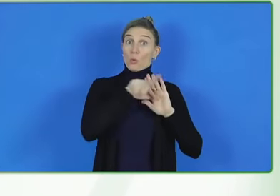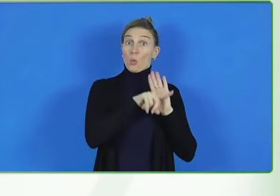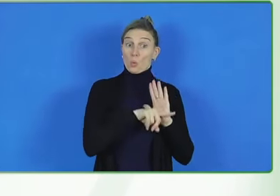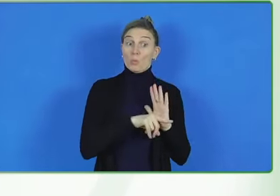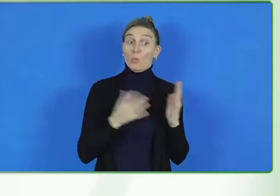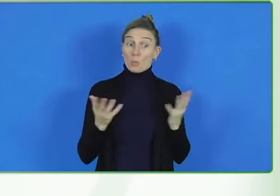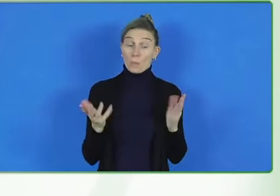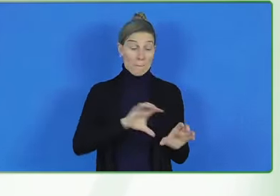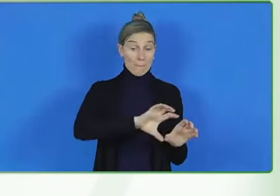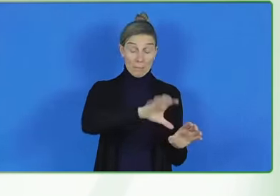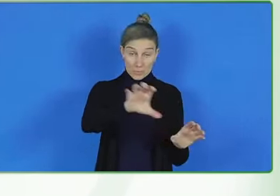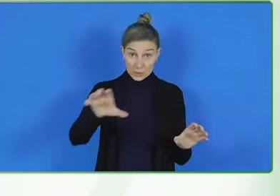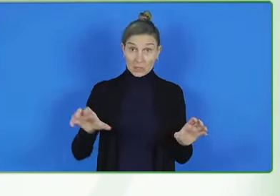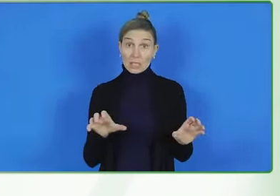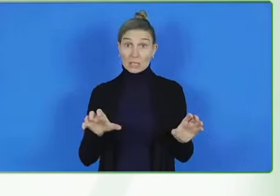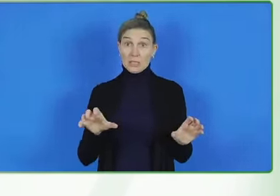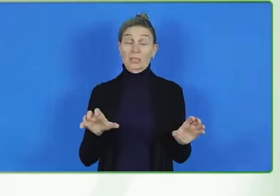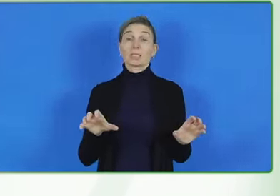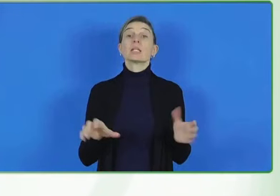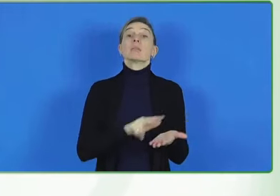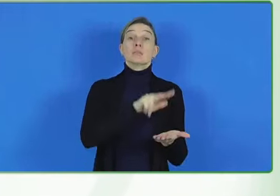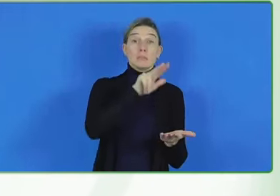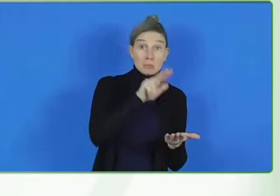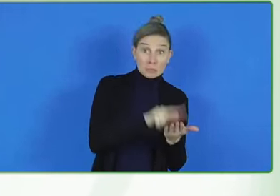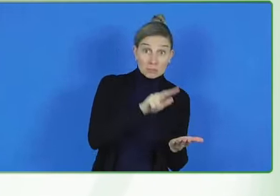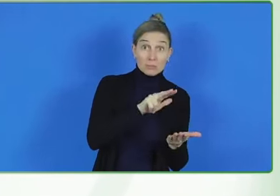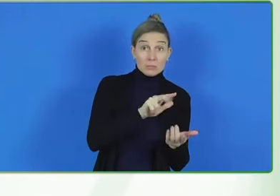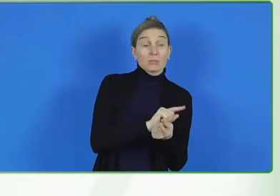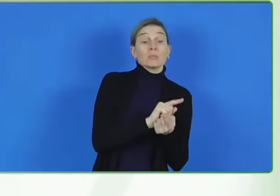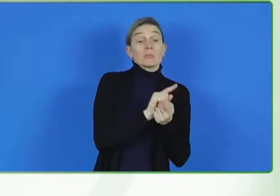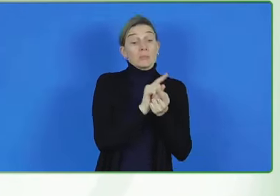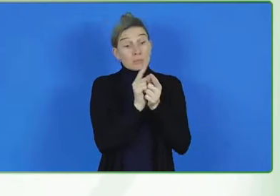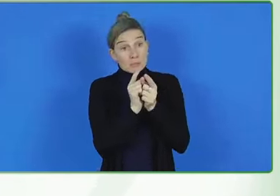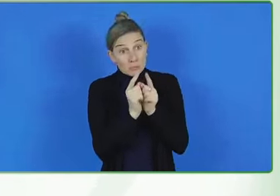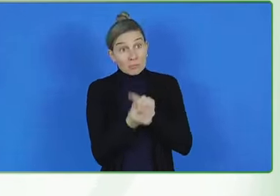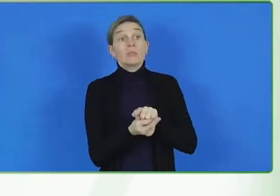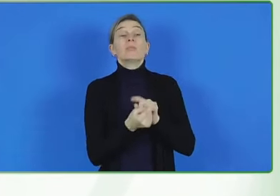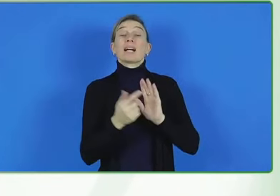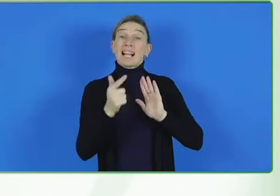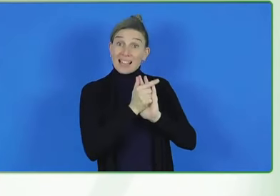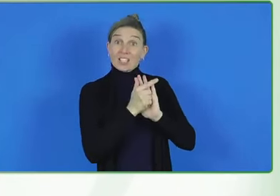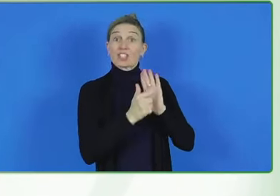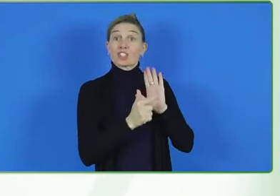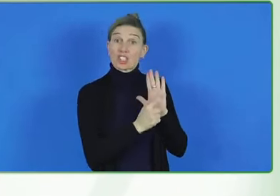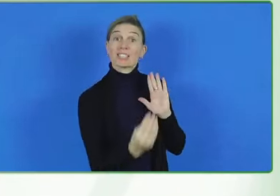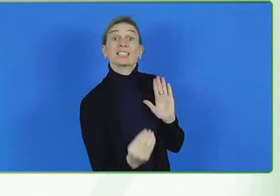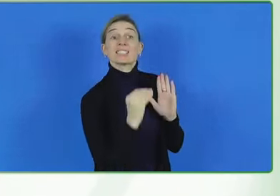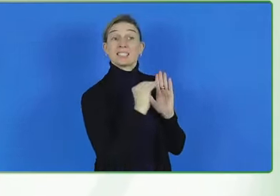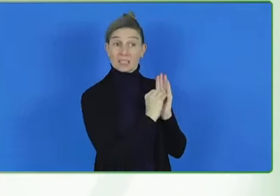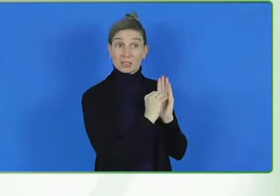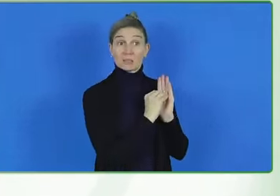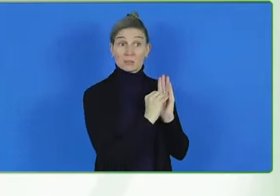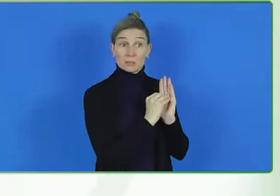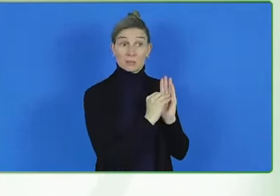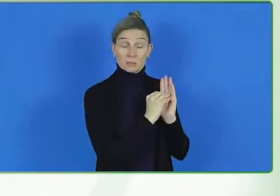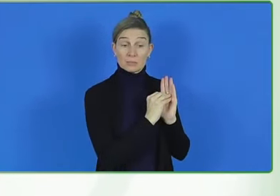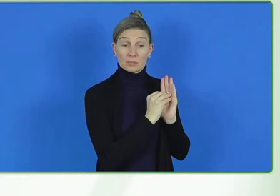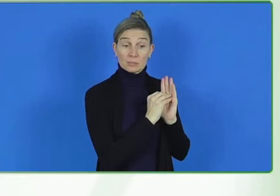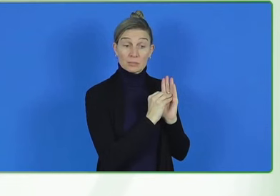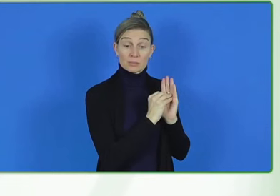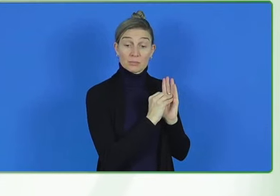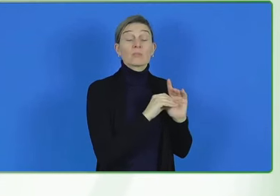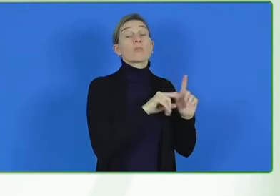states as regulations or legislation, and should also be voluntarily